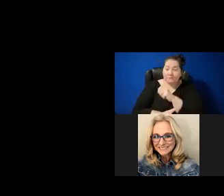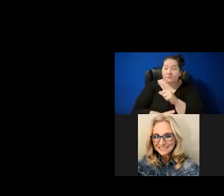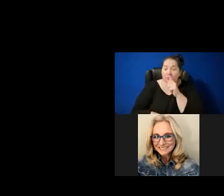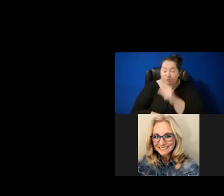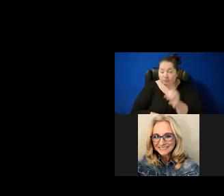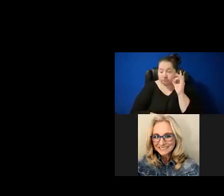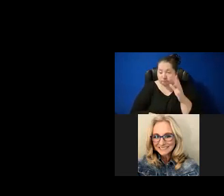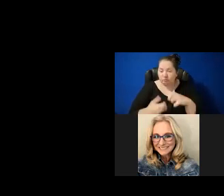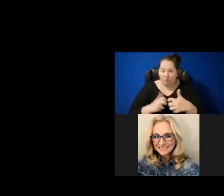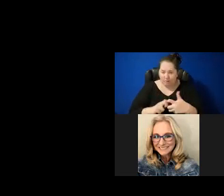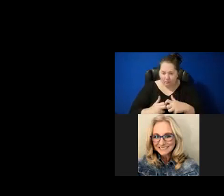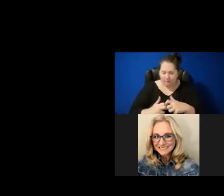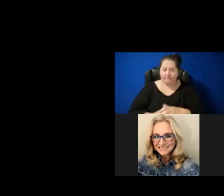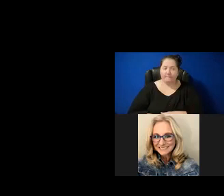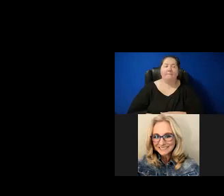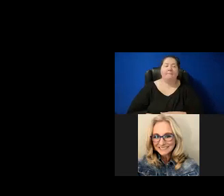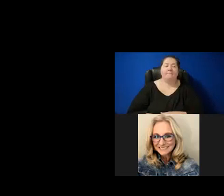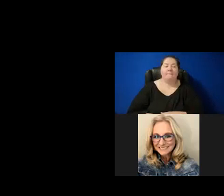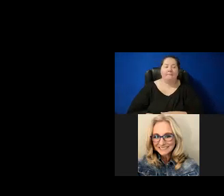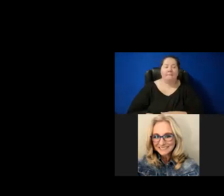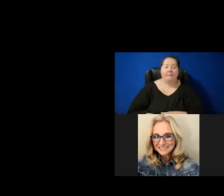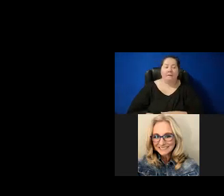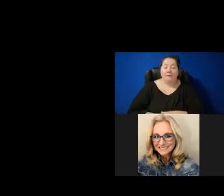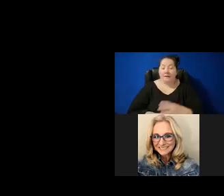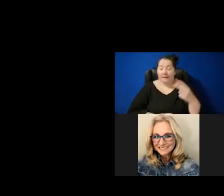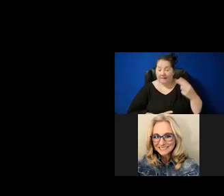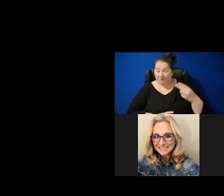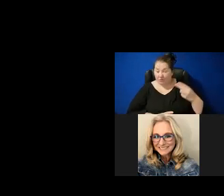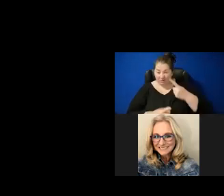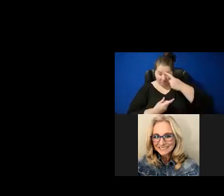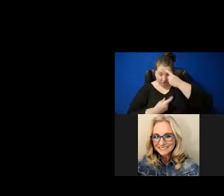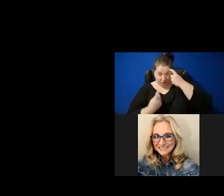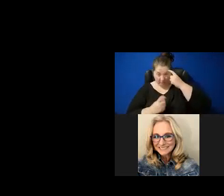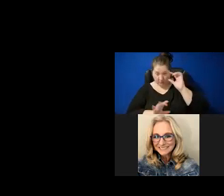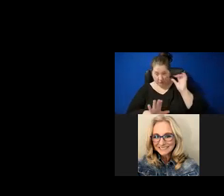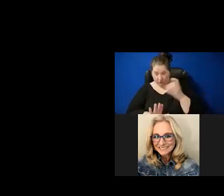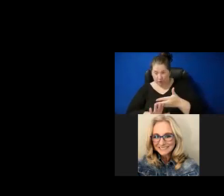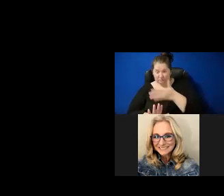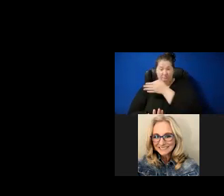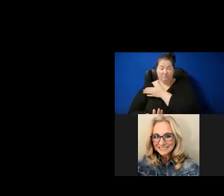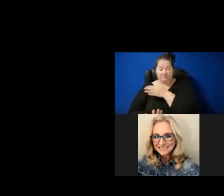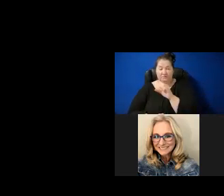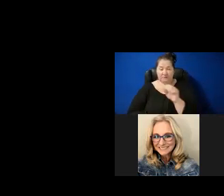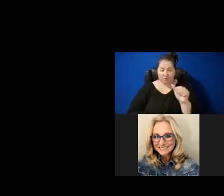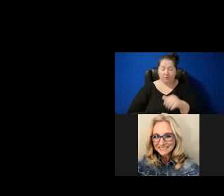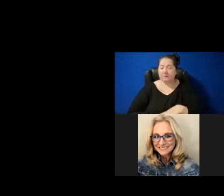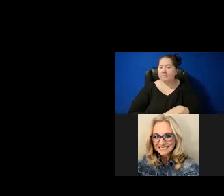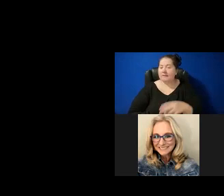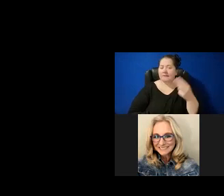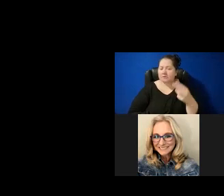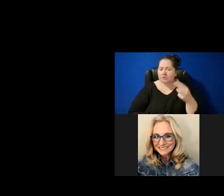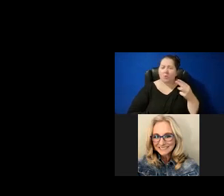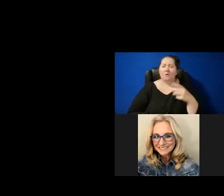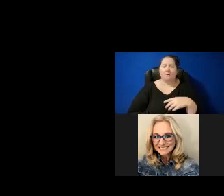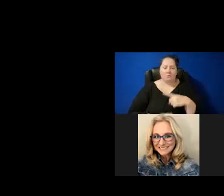the problem. Then we have the historical trauma aspect of sexual assault. So historical trauma in